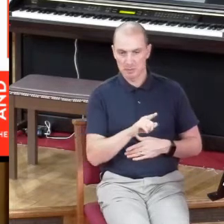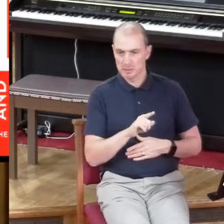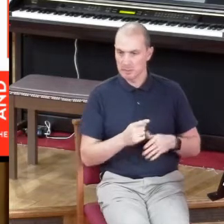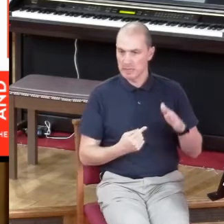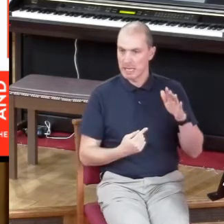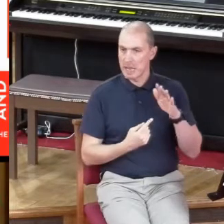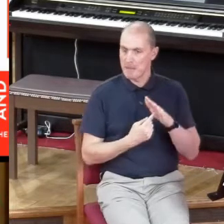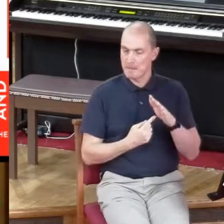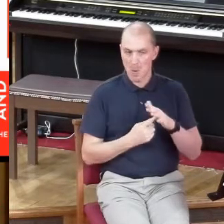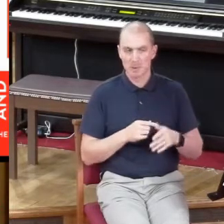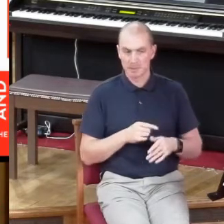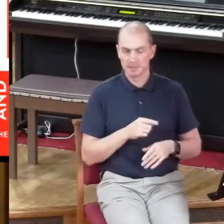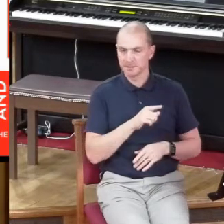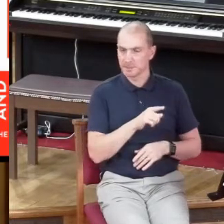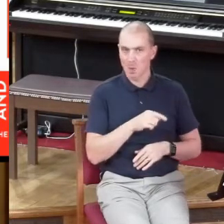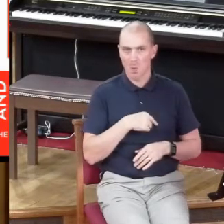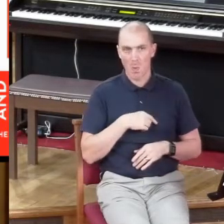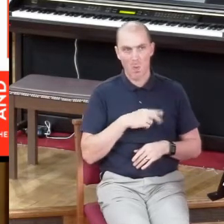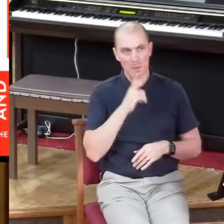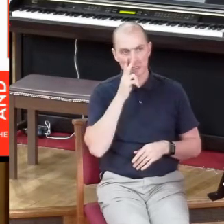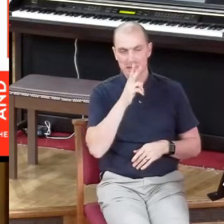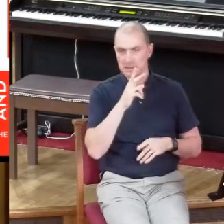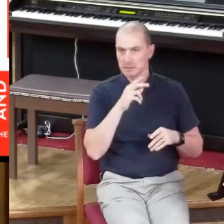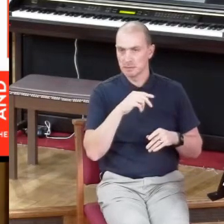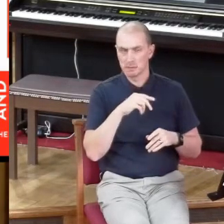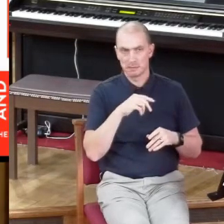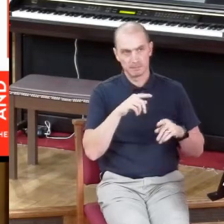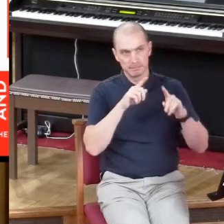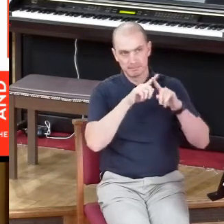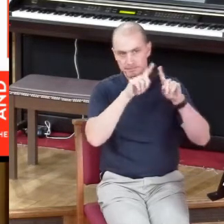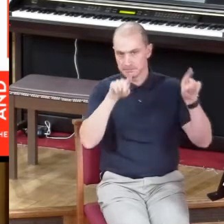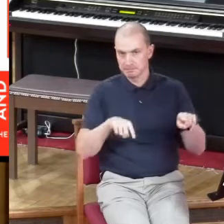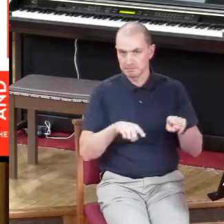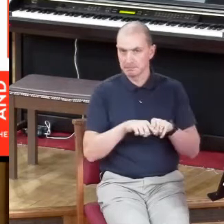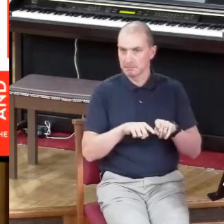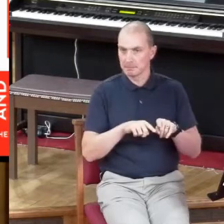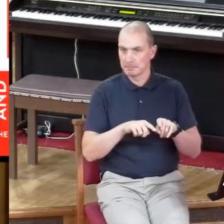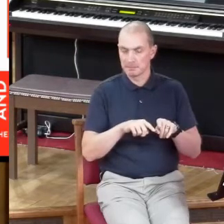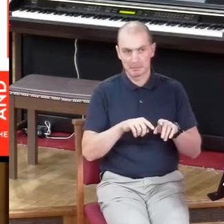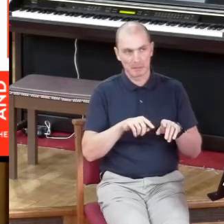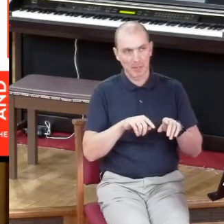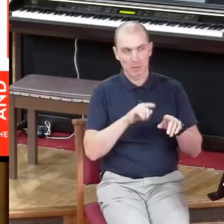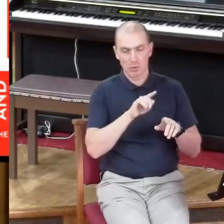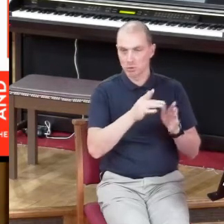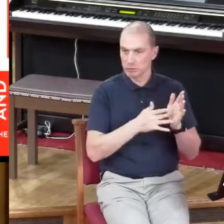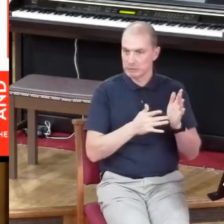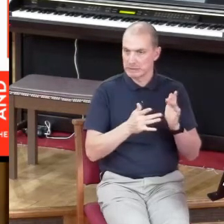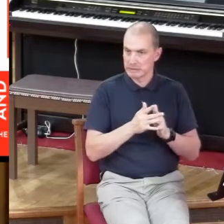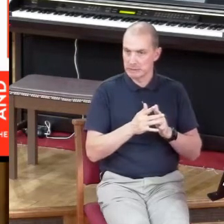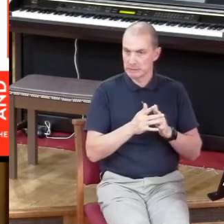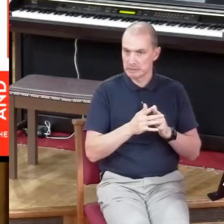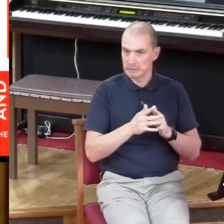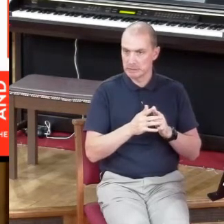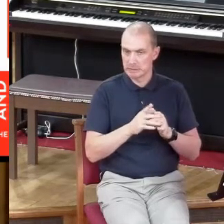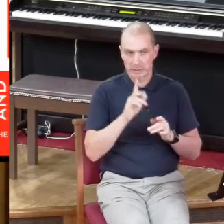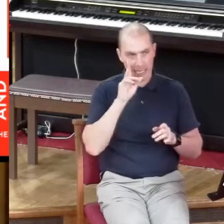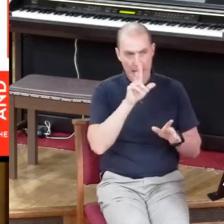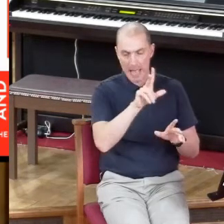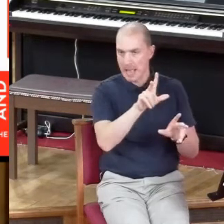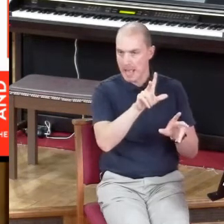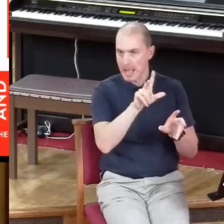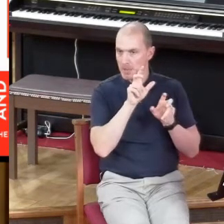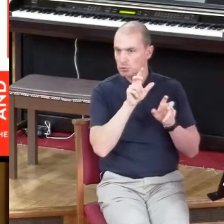biblical picture of Jesus for one that we felt was more suited to today's world, whatever that might be. So